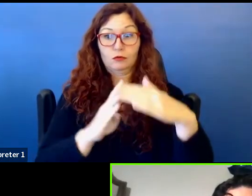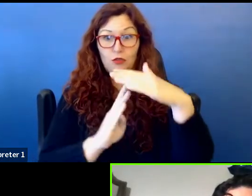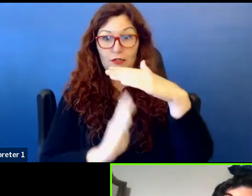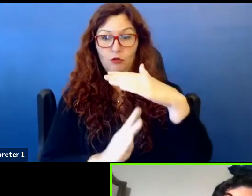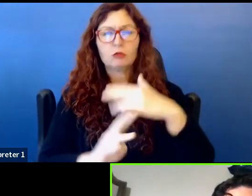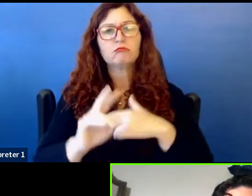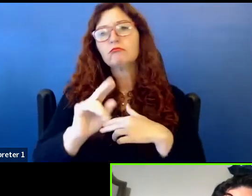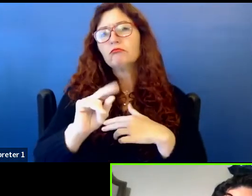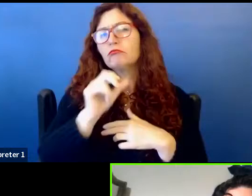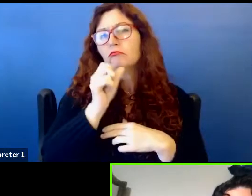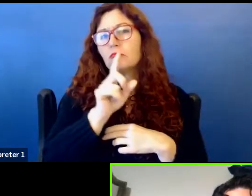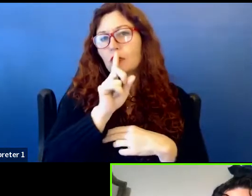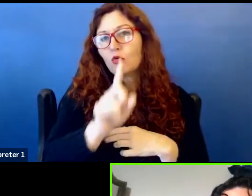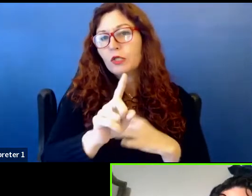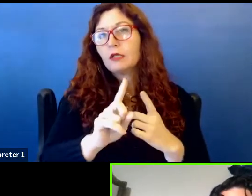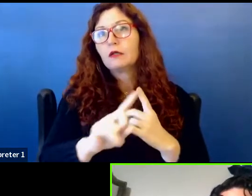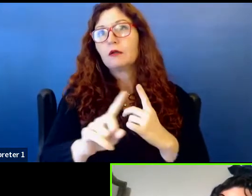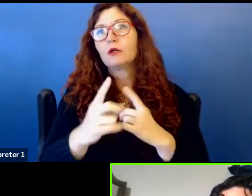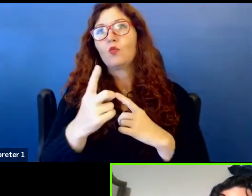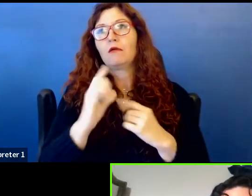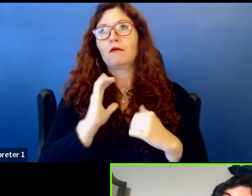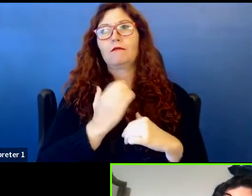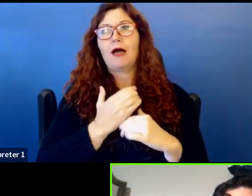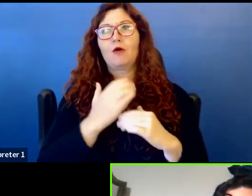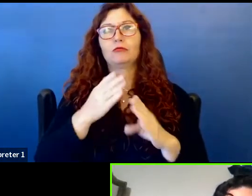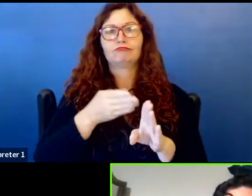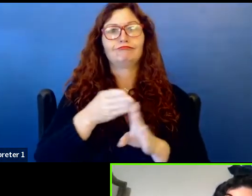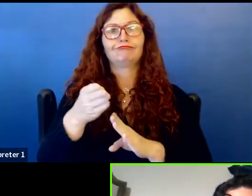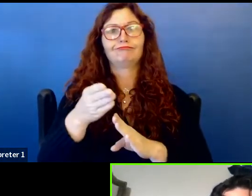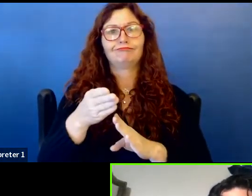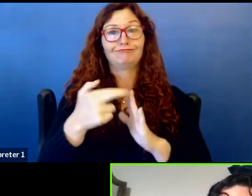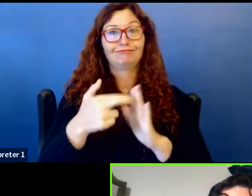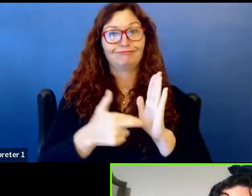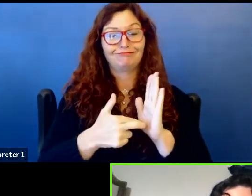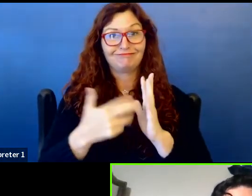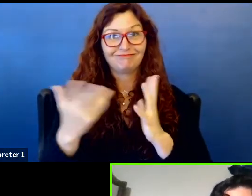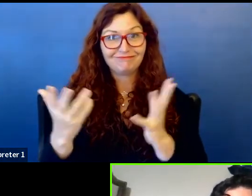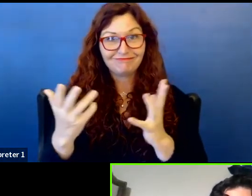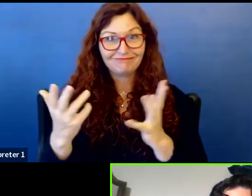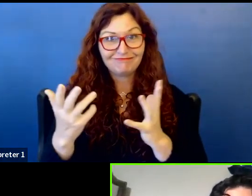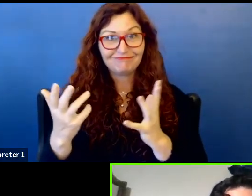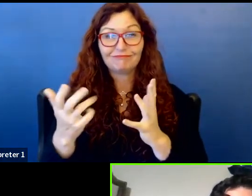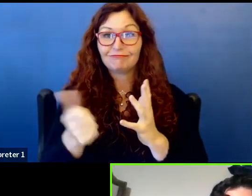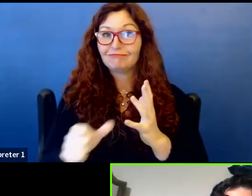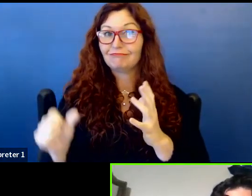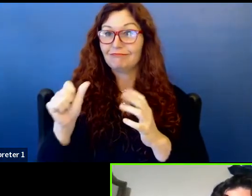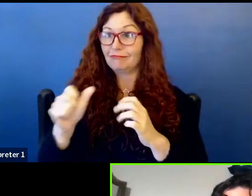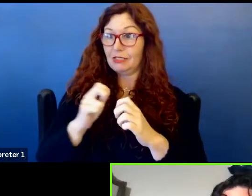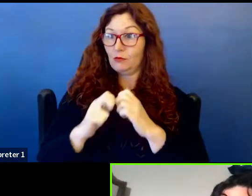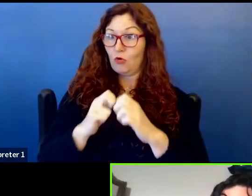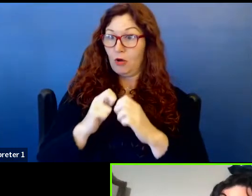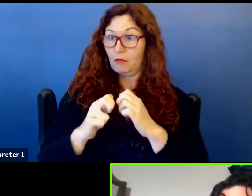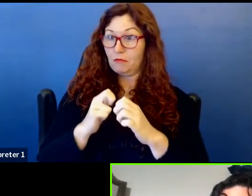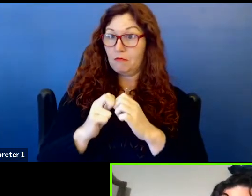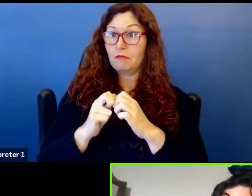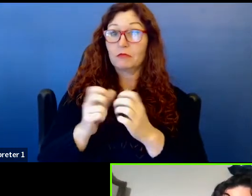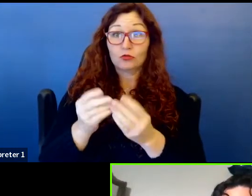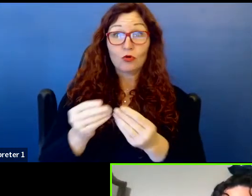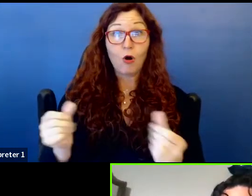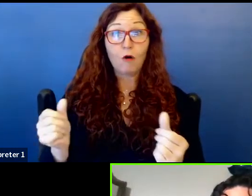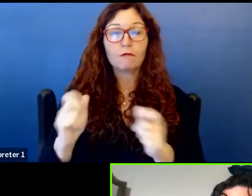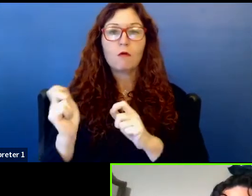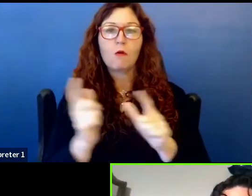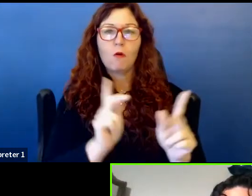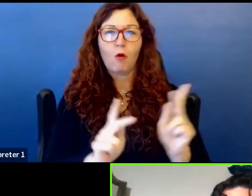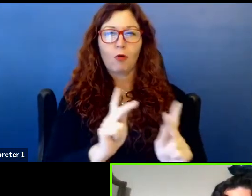you know i think one of our one of the principles that we believe in is that a rising tide lifts all boats and so um